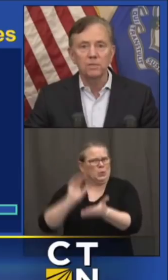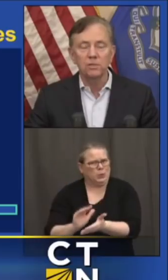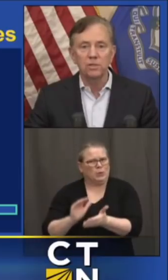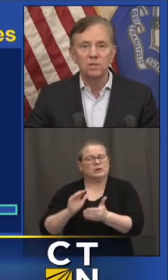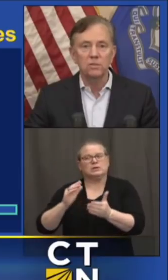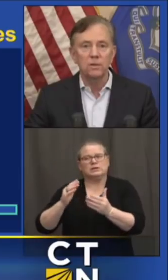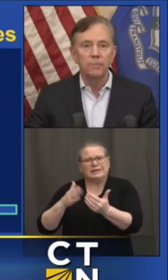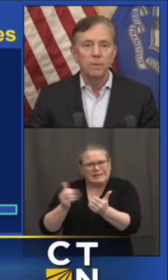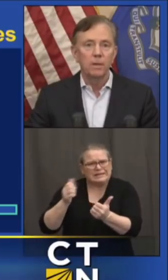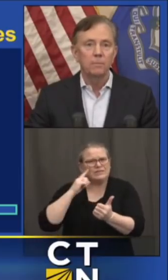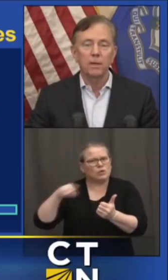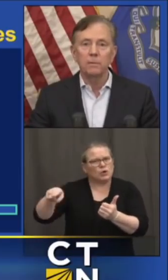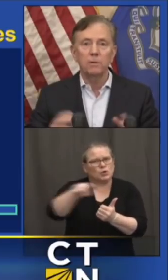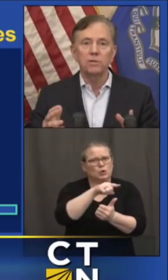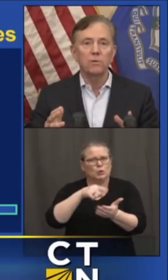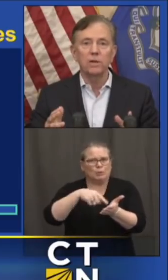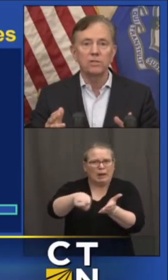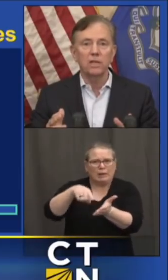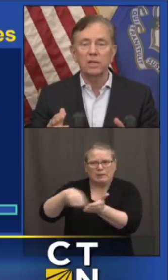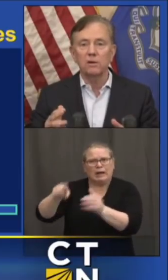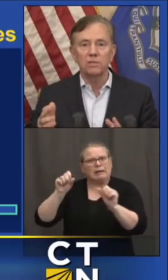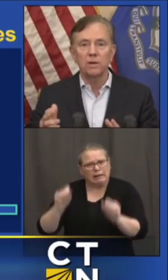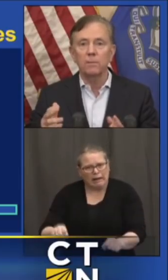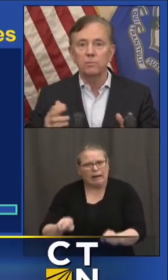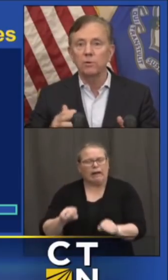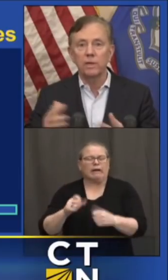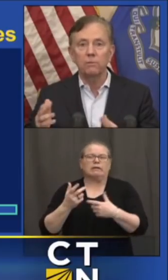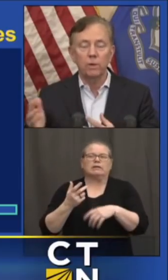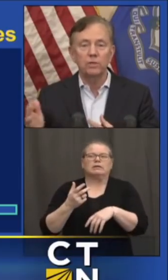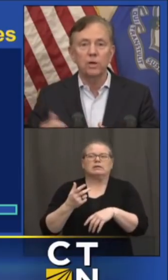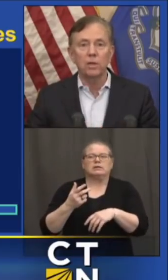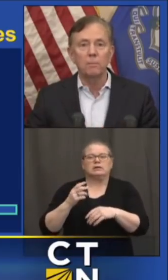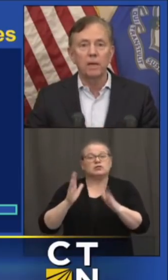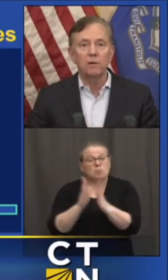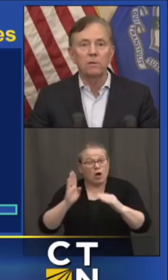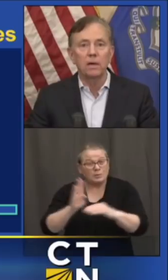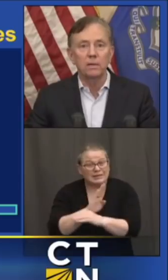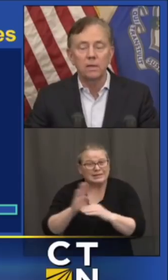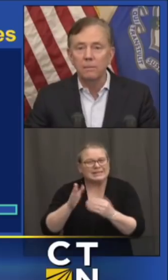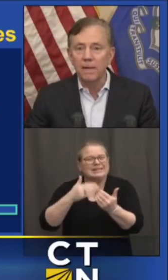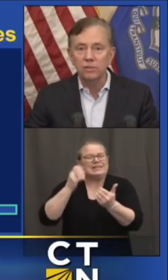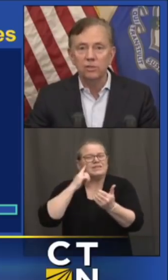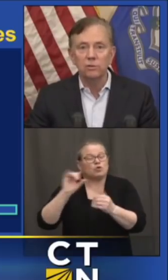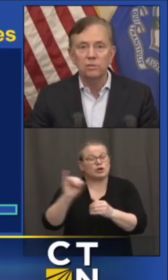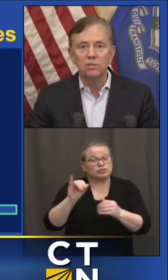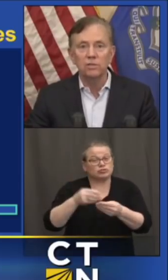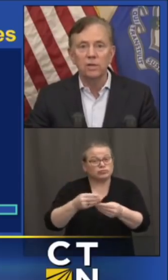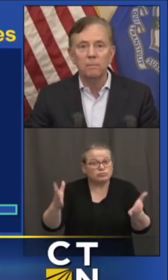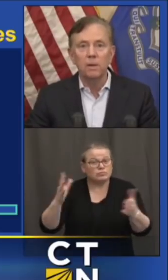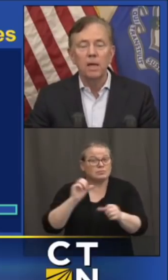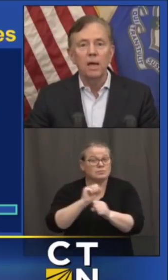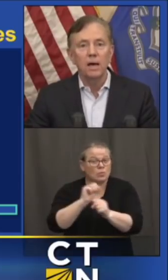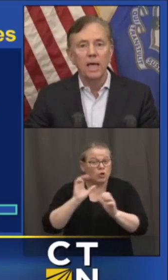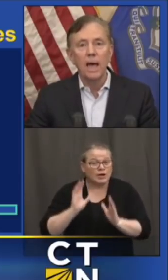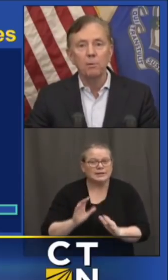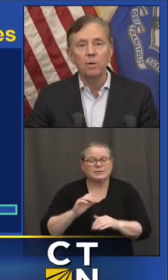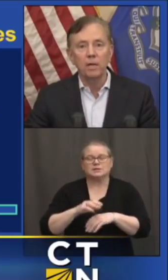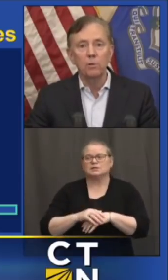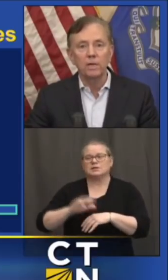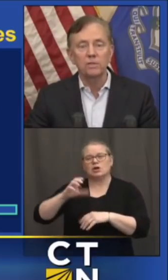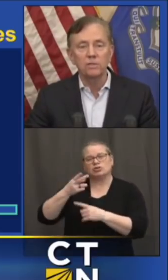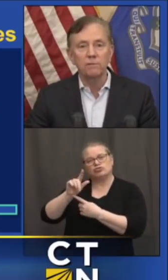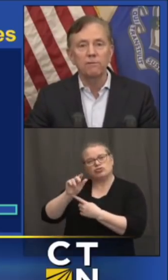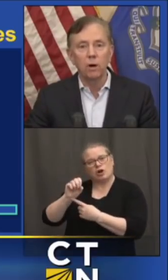small businesses. Probably the most interesting there is something I'm doing with Charlie Baker in Massachusetts, a cap